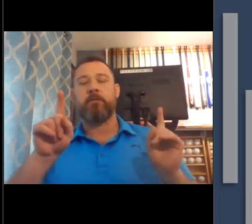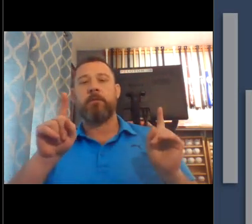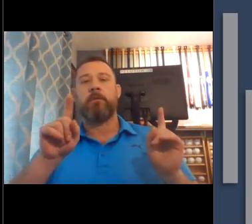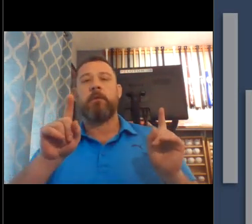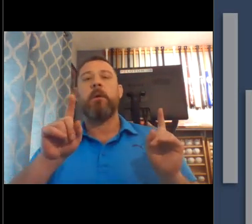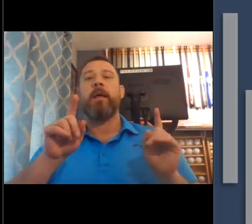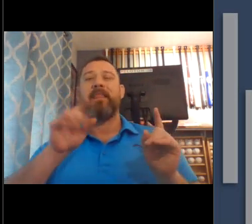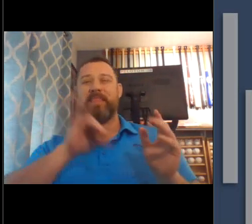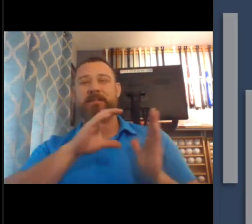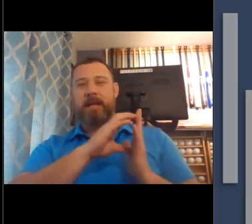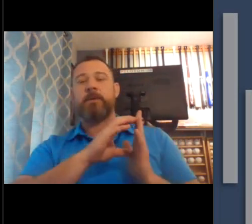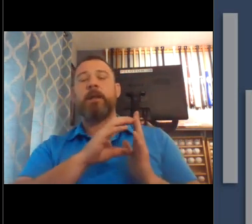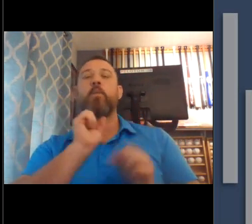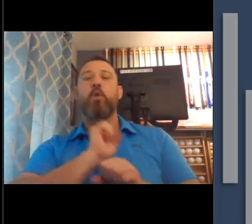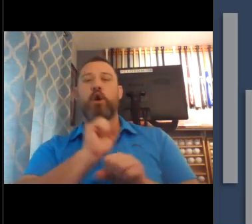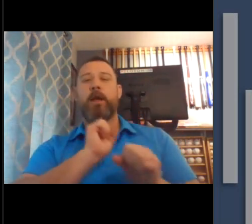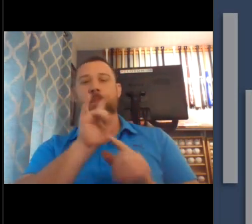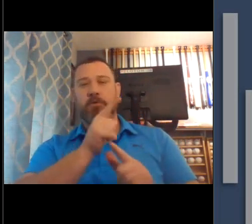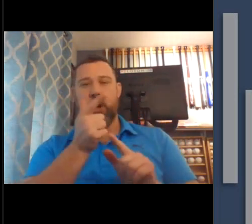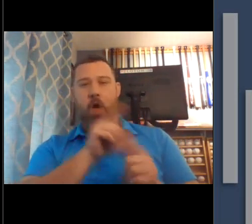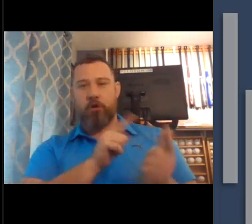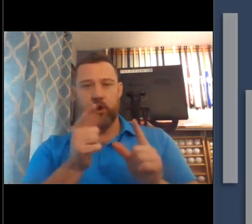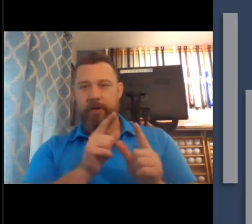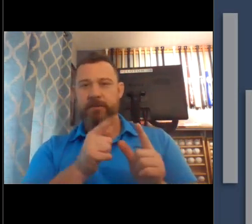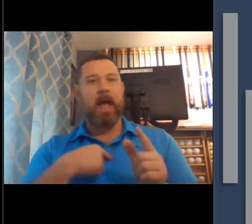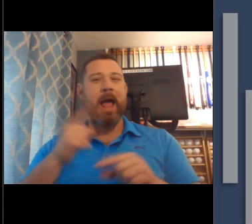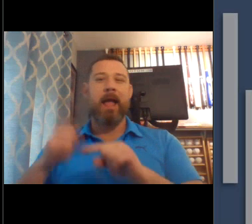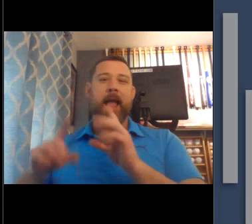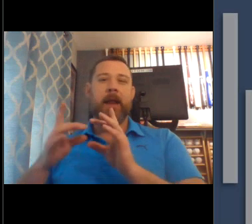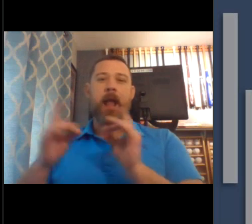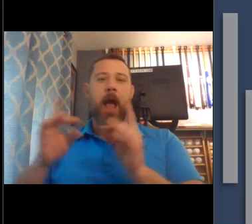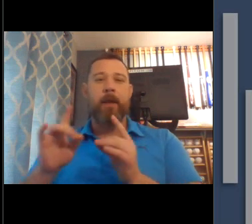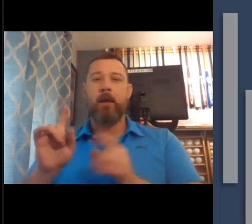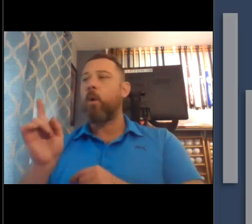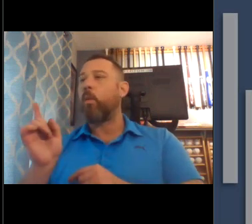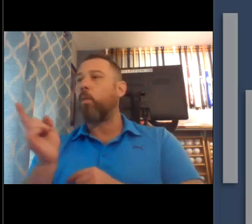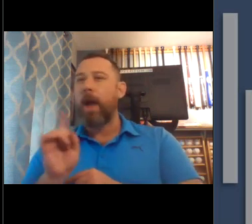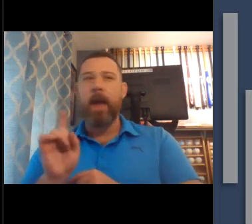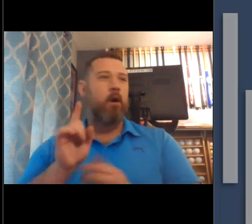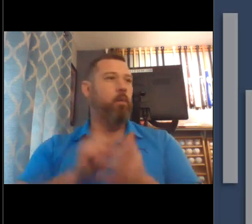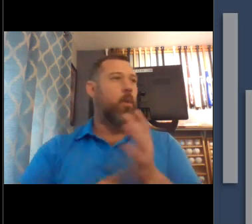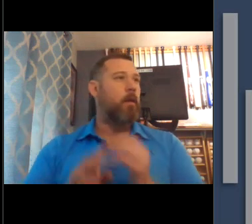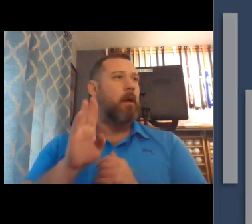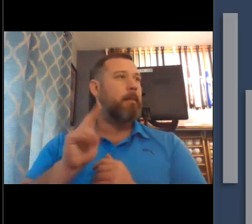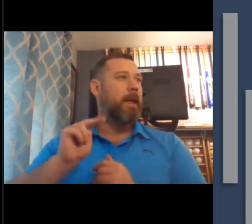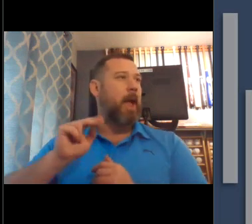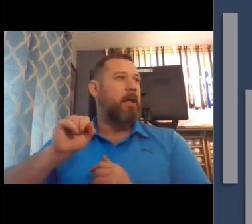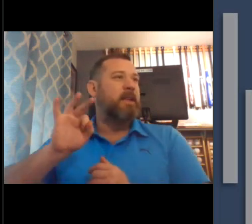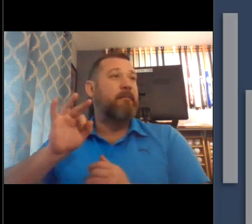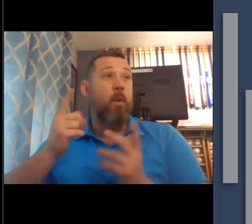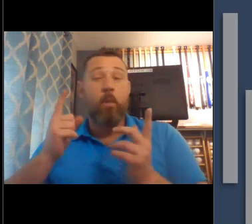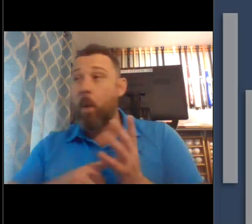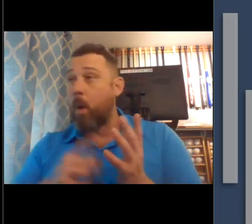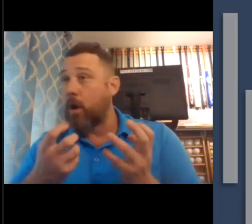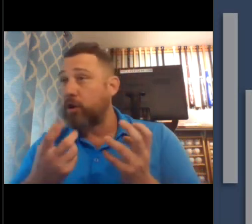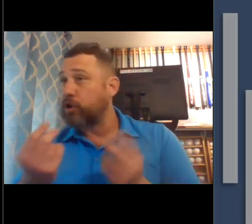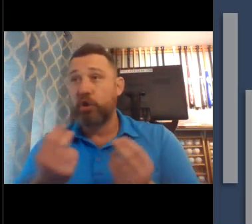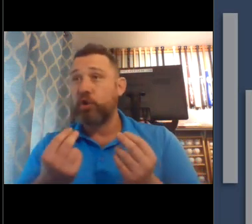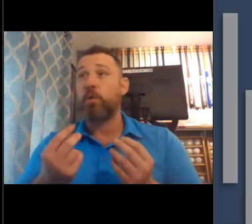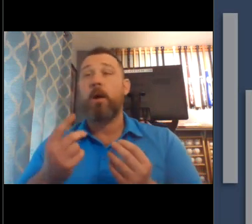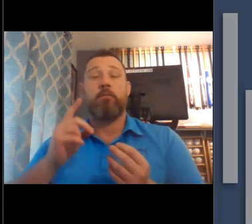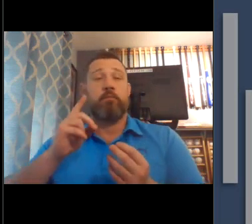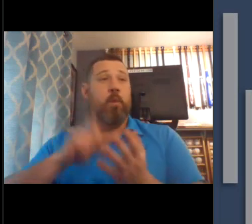we're working on those alternatives today. I can't comment on where and what BNSF wants to do on where they want to set an intermodal facility or